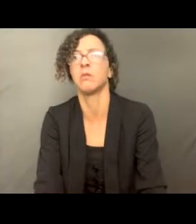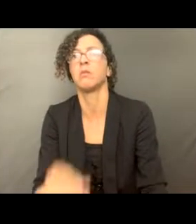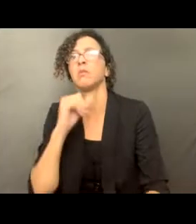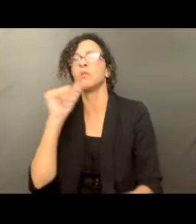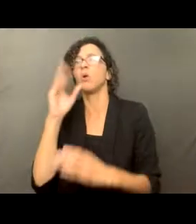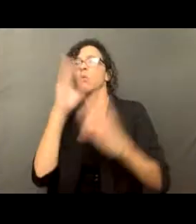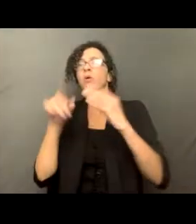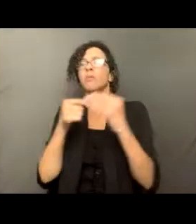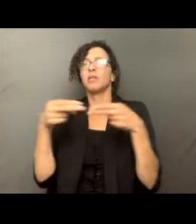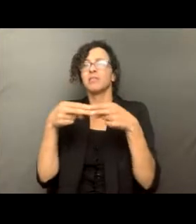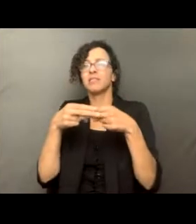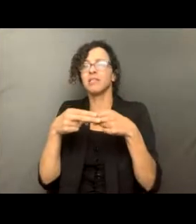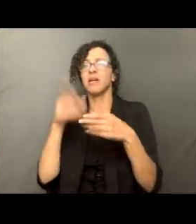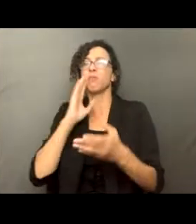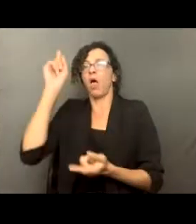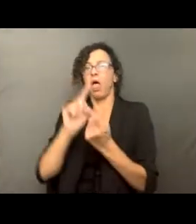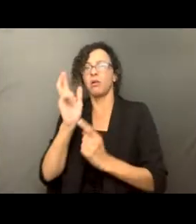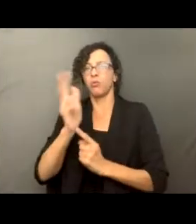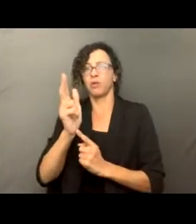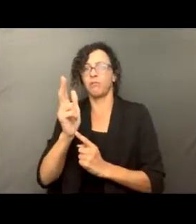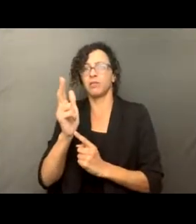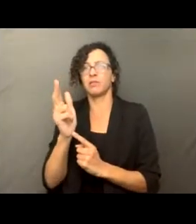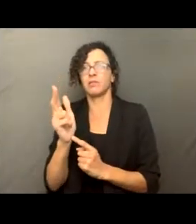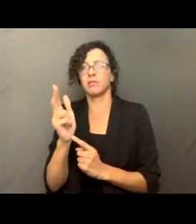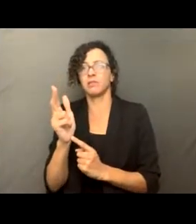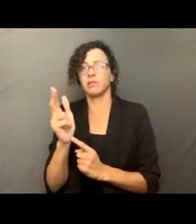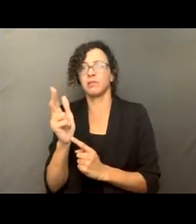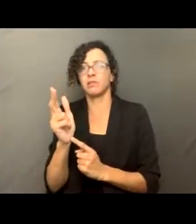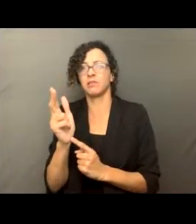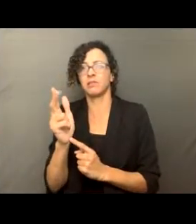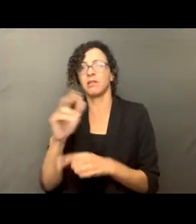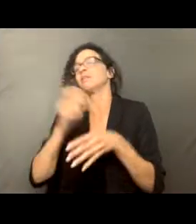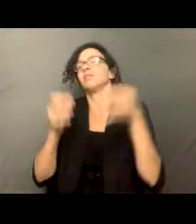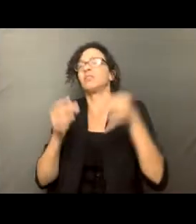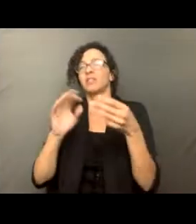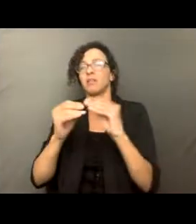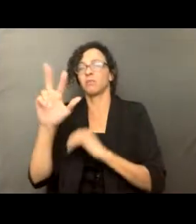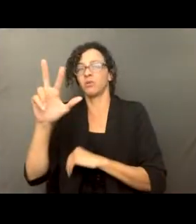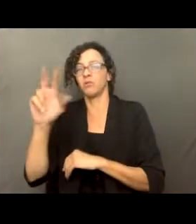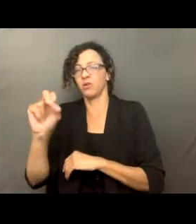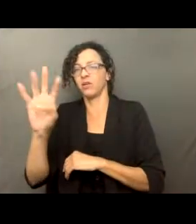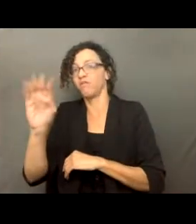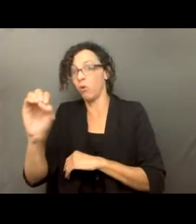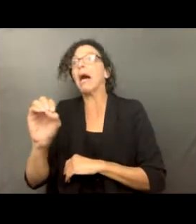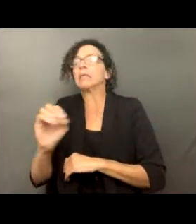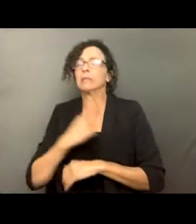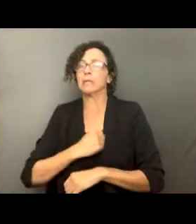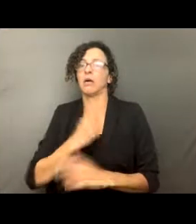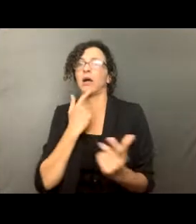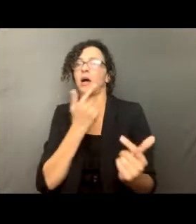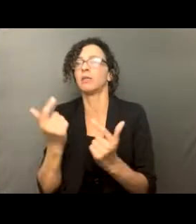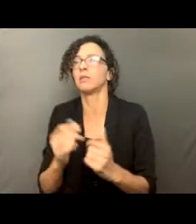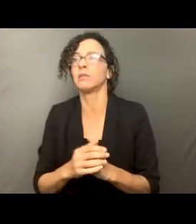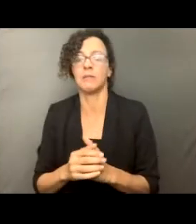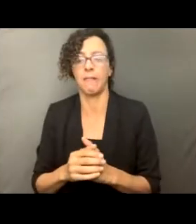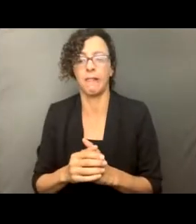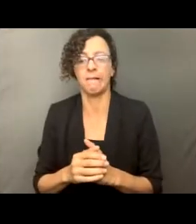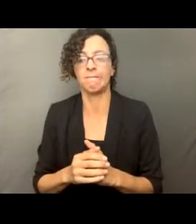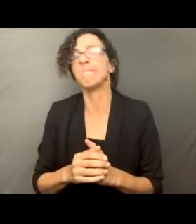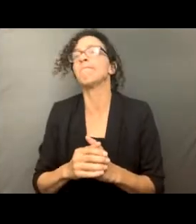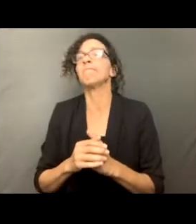to Justice 30, not Justice 40. Sorry about that. So very quick, I just wanted, there's some things with